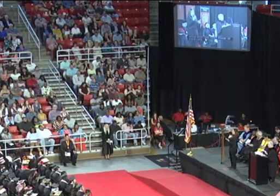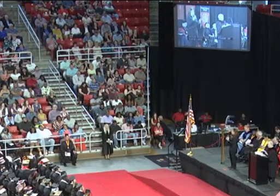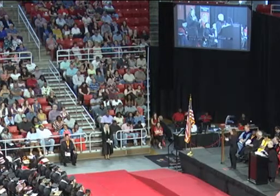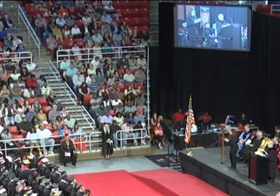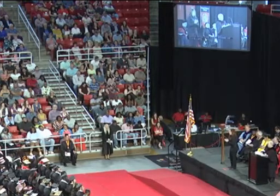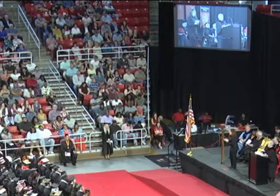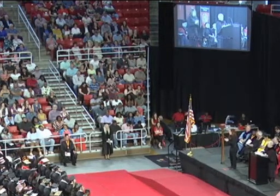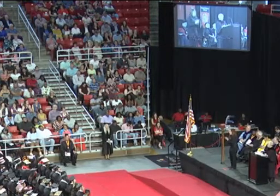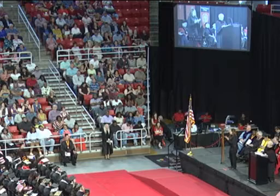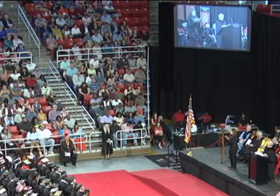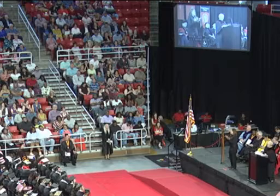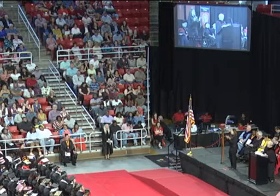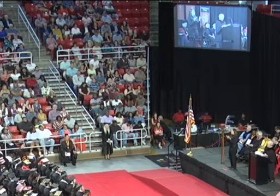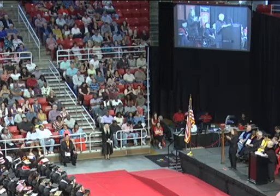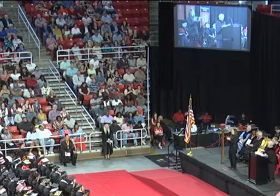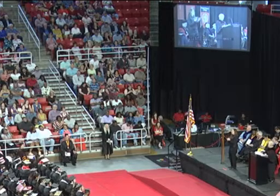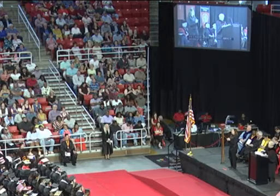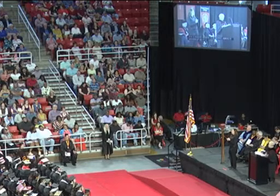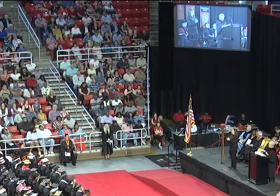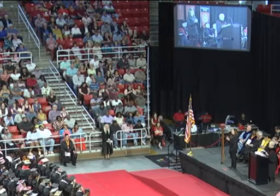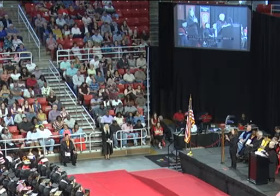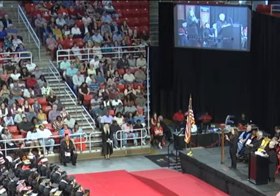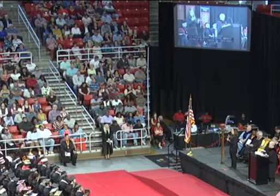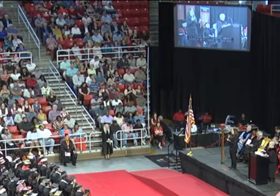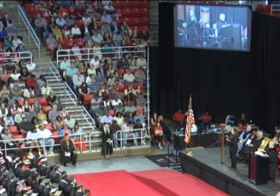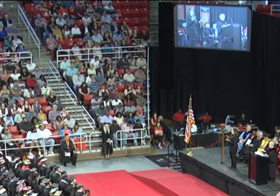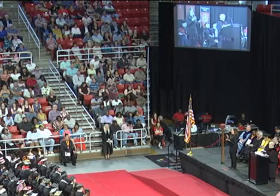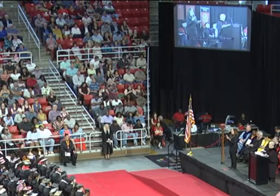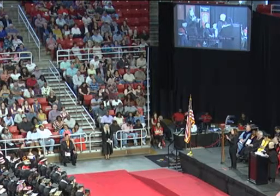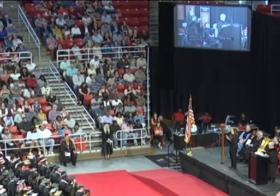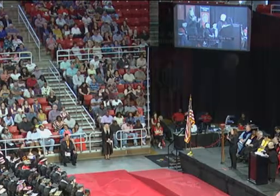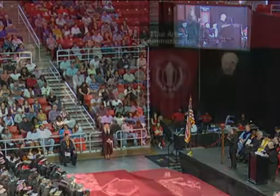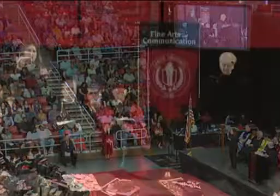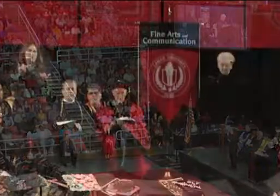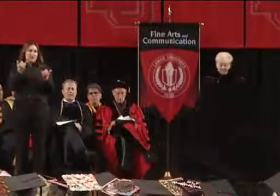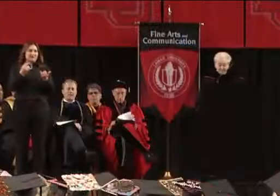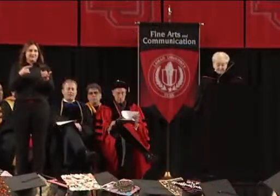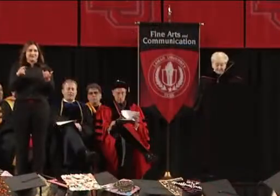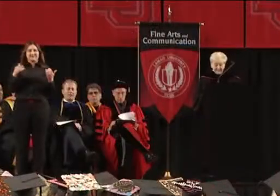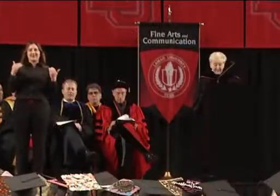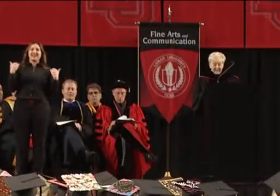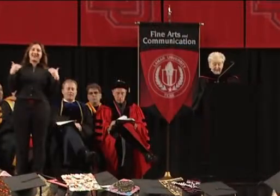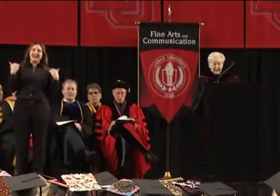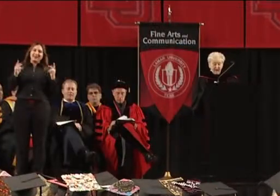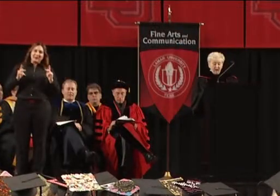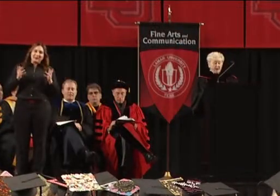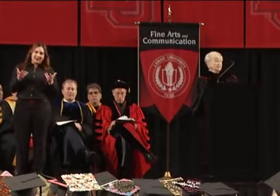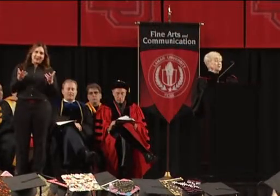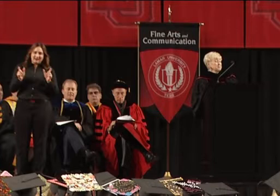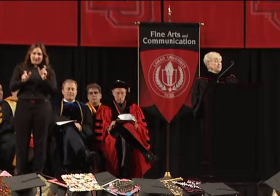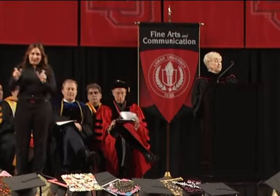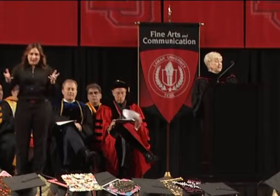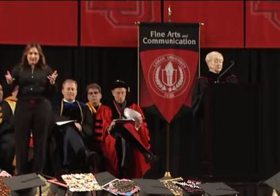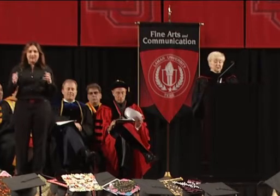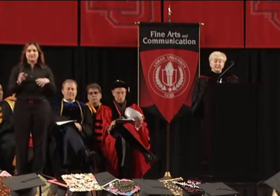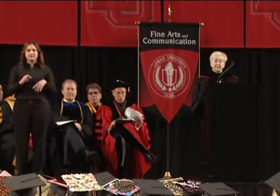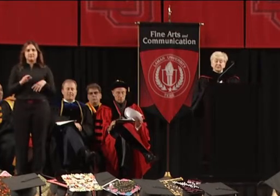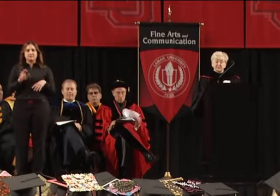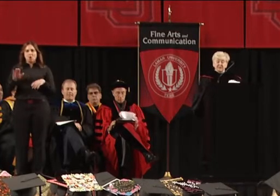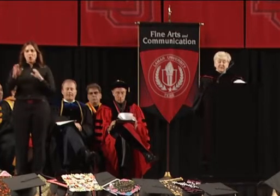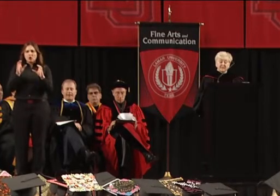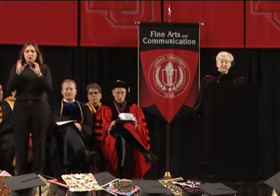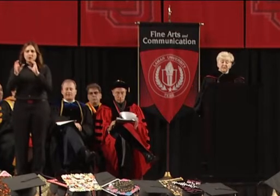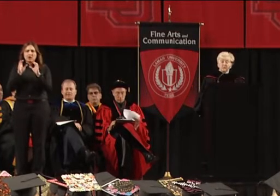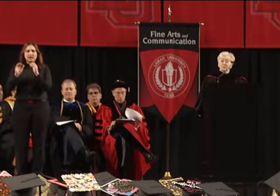So I got to thinking about it, and I thought, you know, everybody today, especially the young people, all their communication